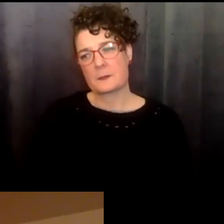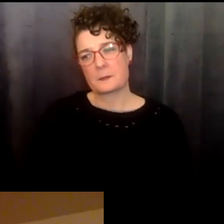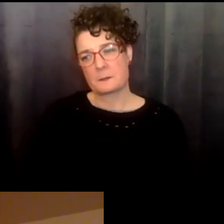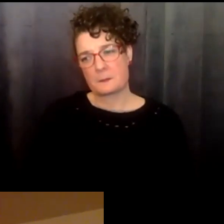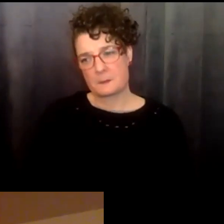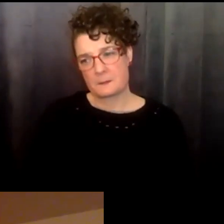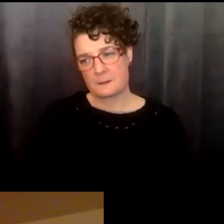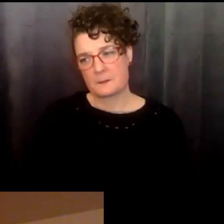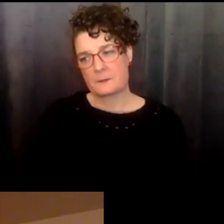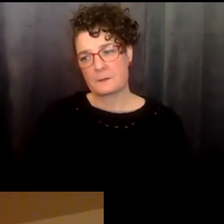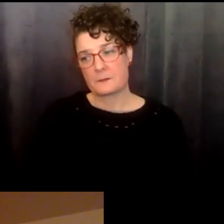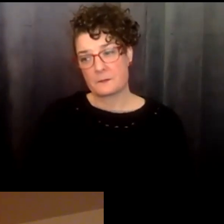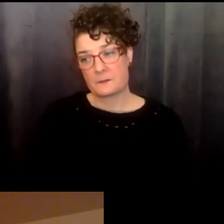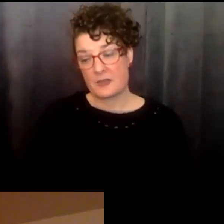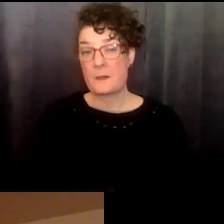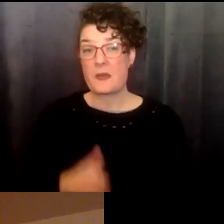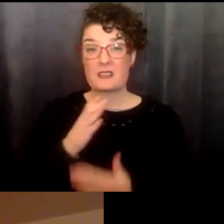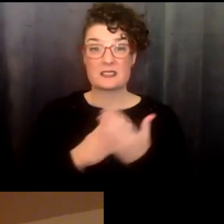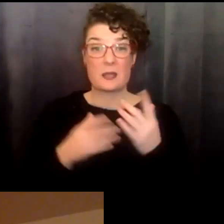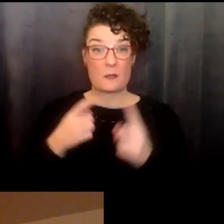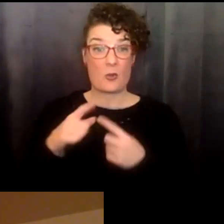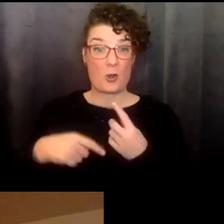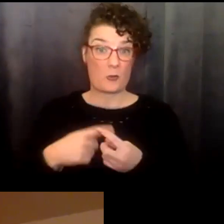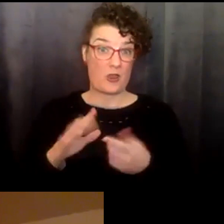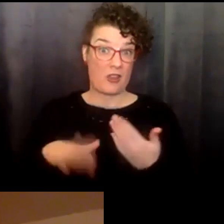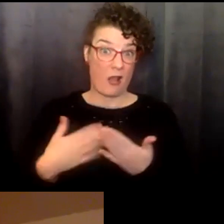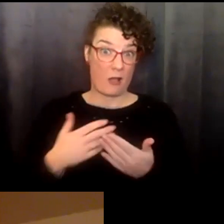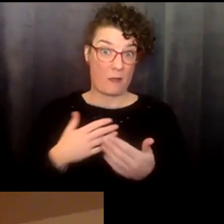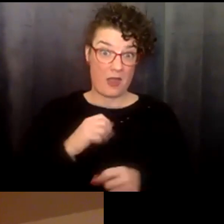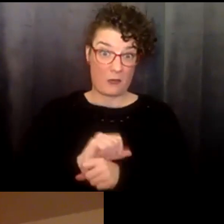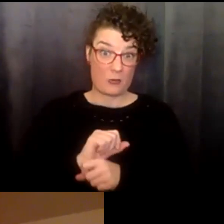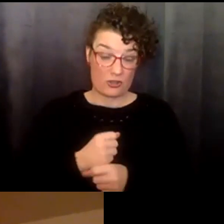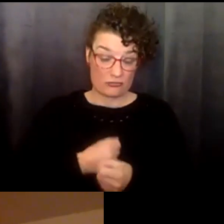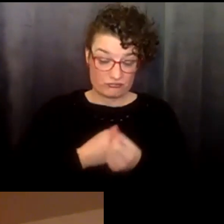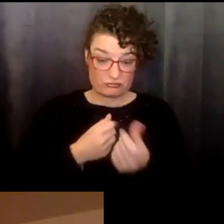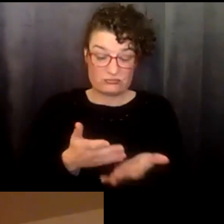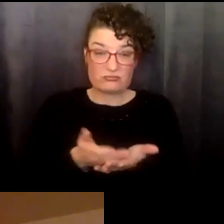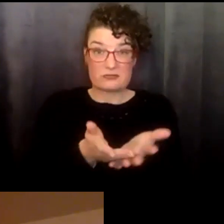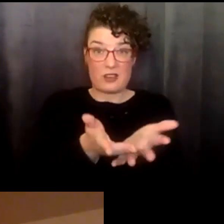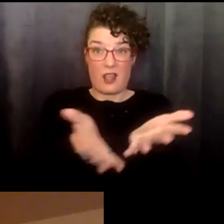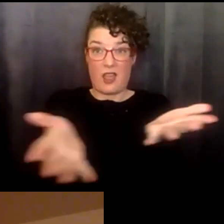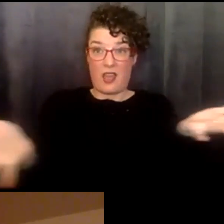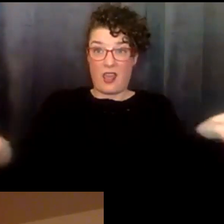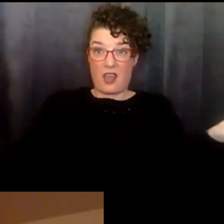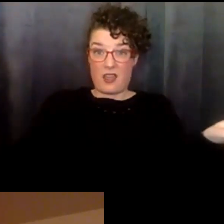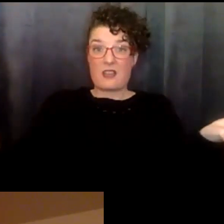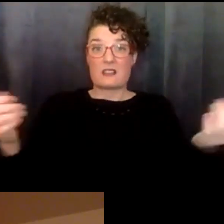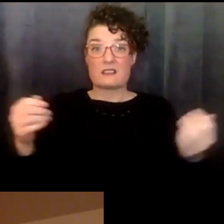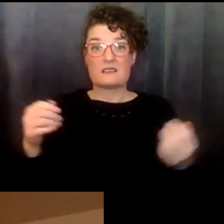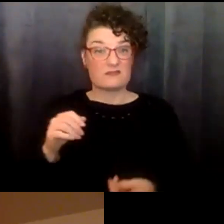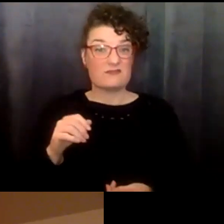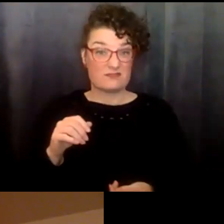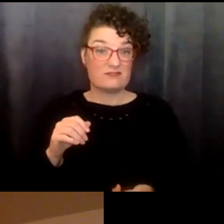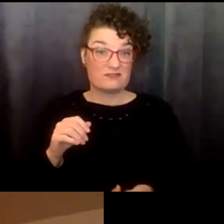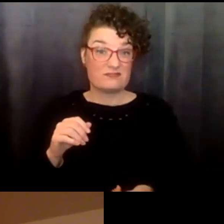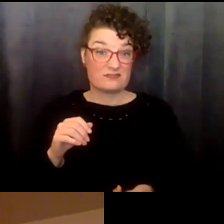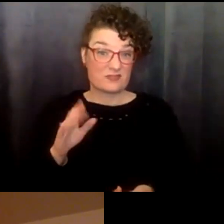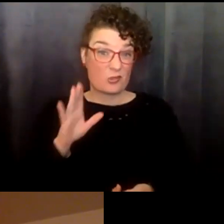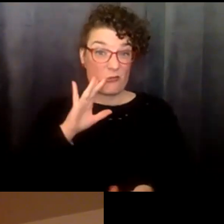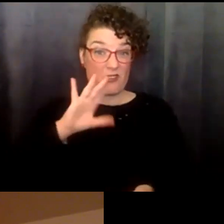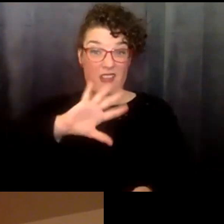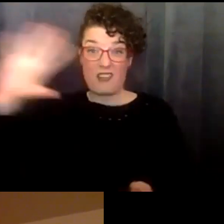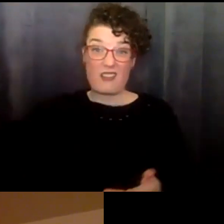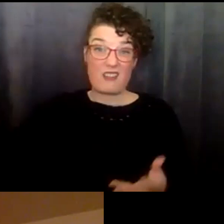point when all that work exists, when I've created it and when I've put it out, it will go back to the archives at some